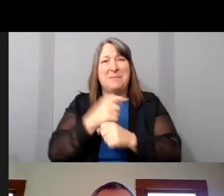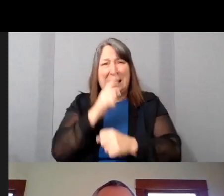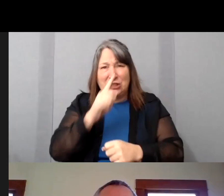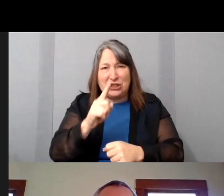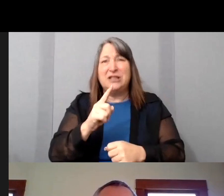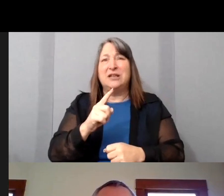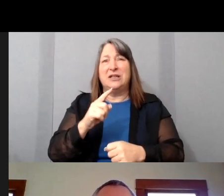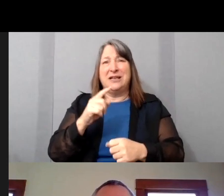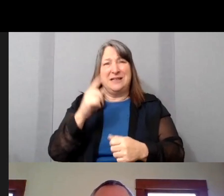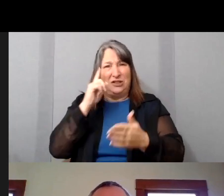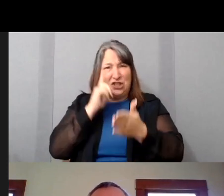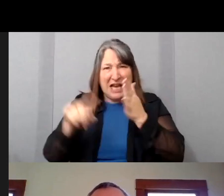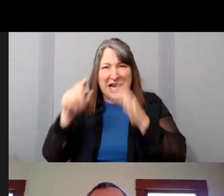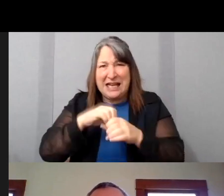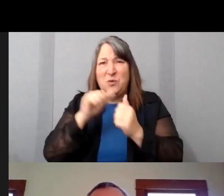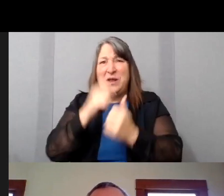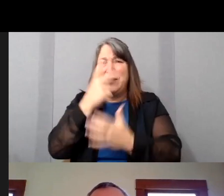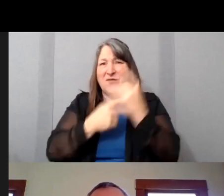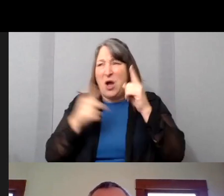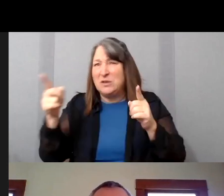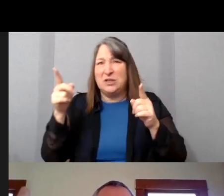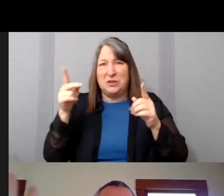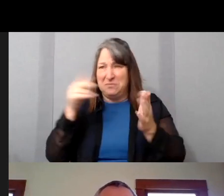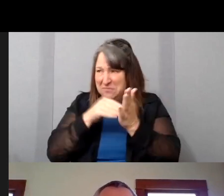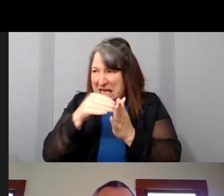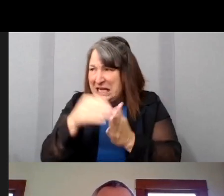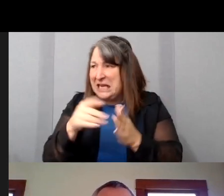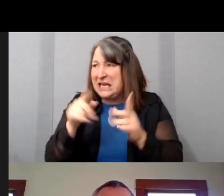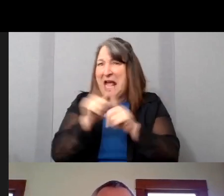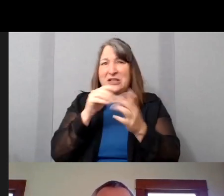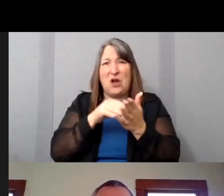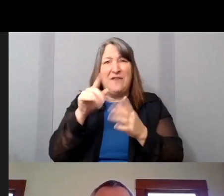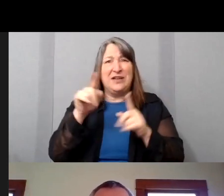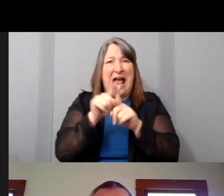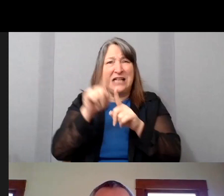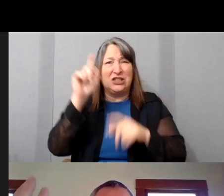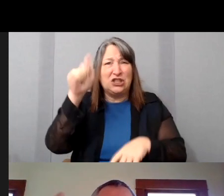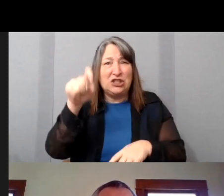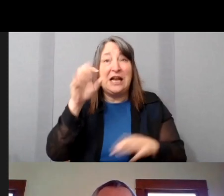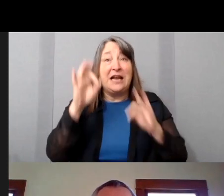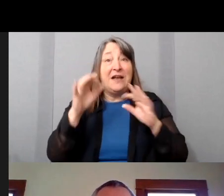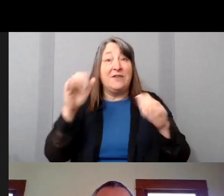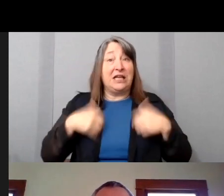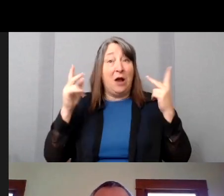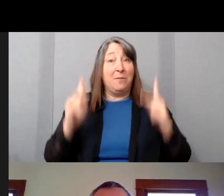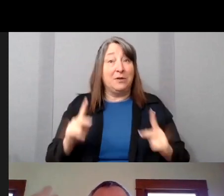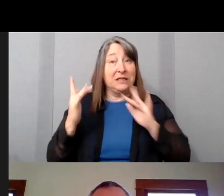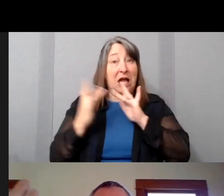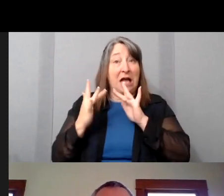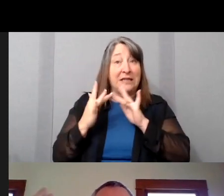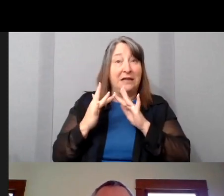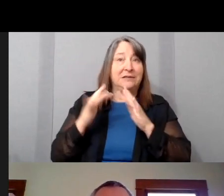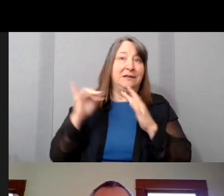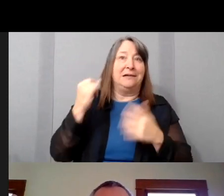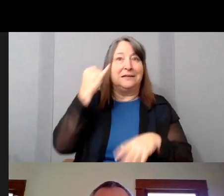meeting as often as they should. And if you do have a young person that reaches out to you, especially via email